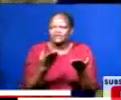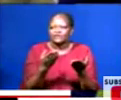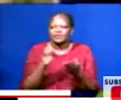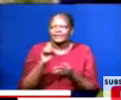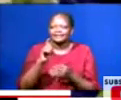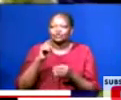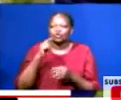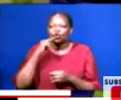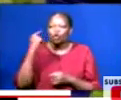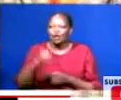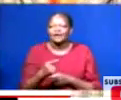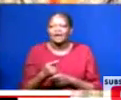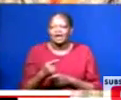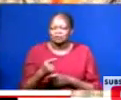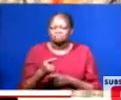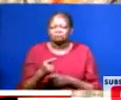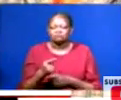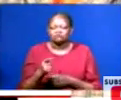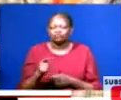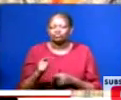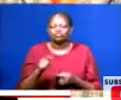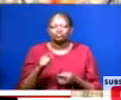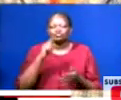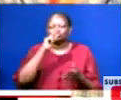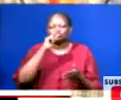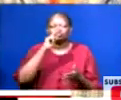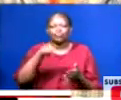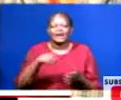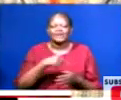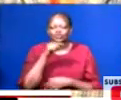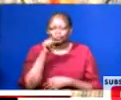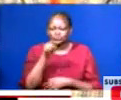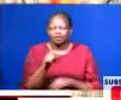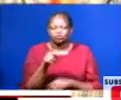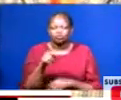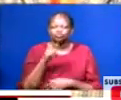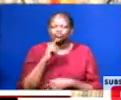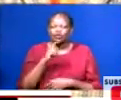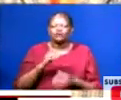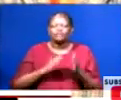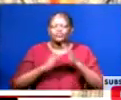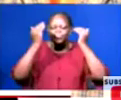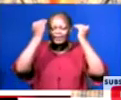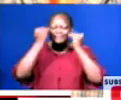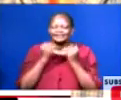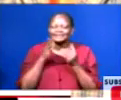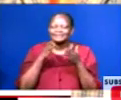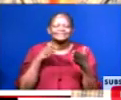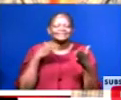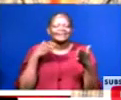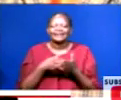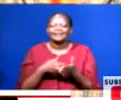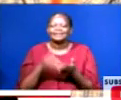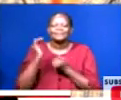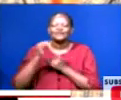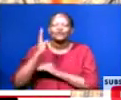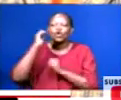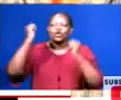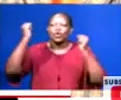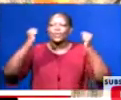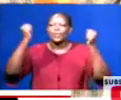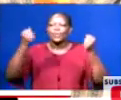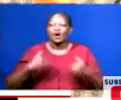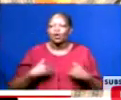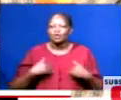to rescind the decision. This one is coming against the expectation of God Almighty, who is having